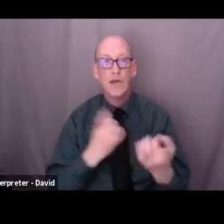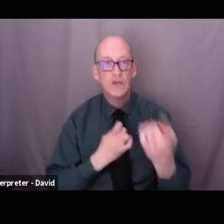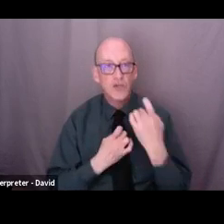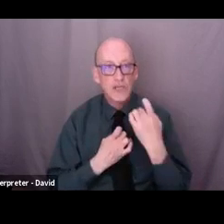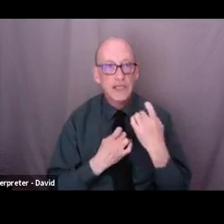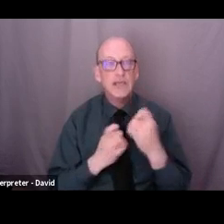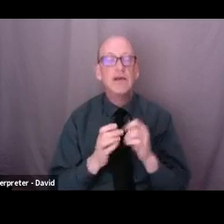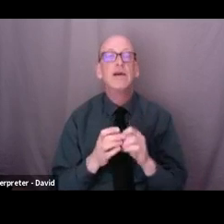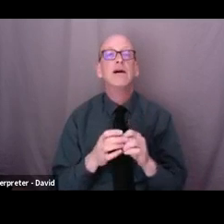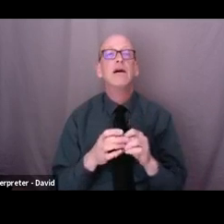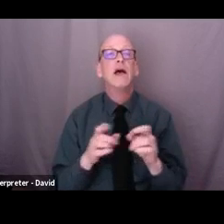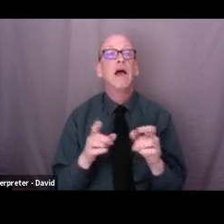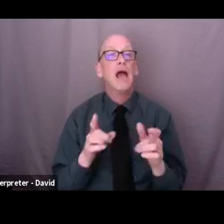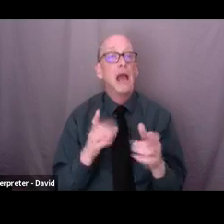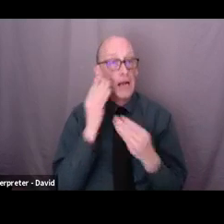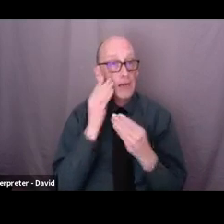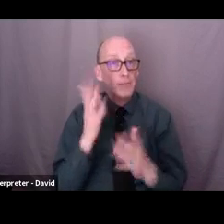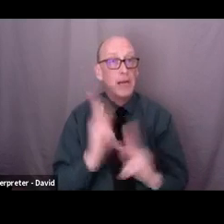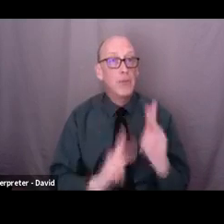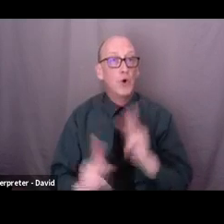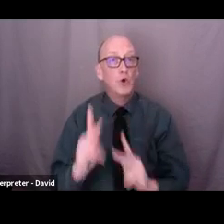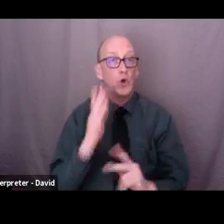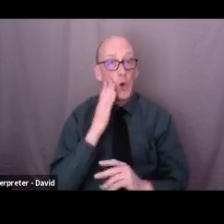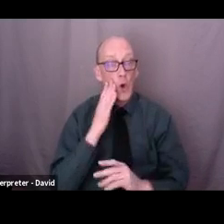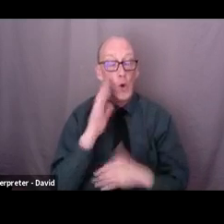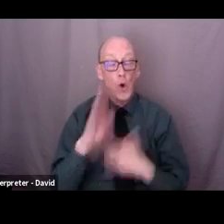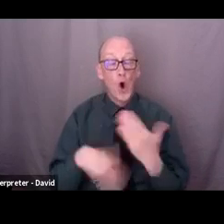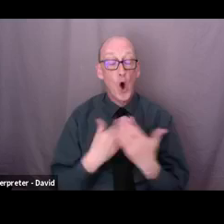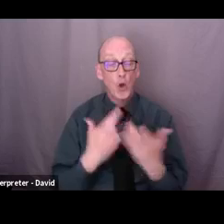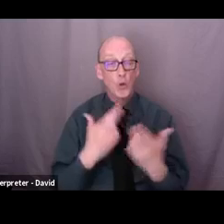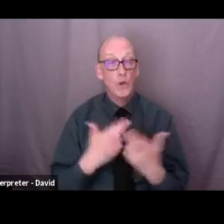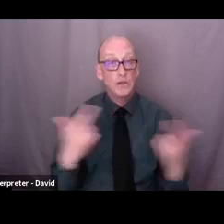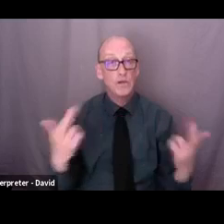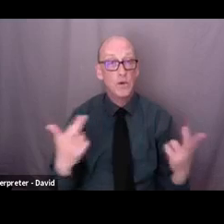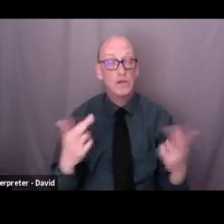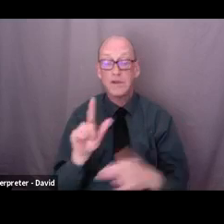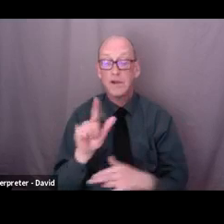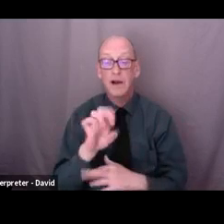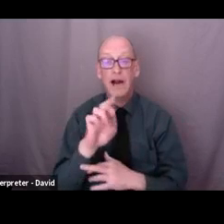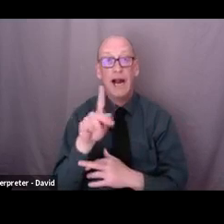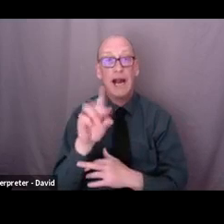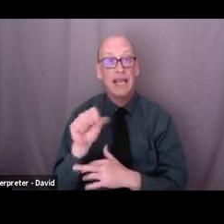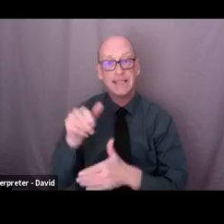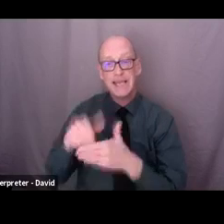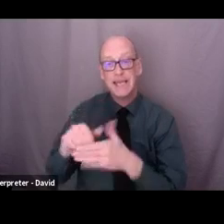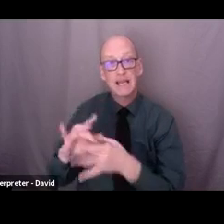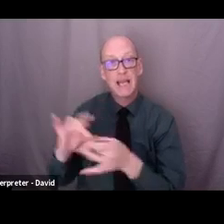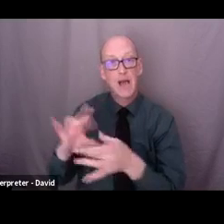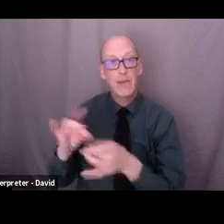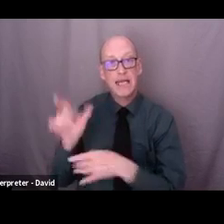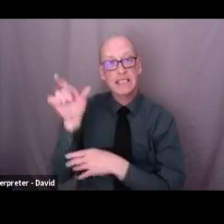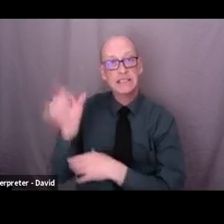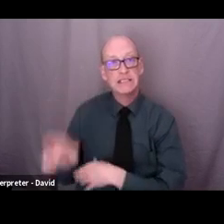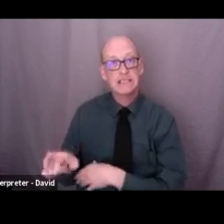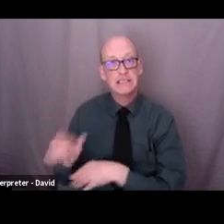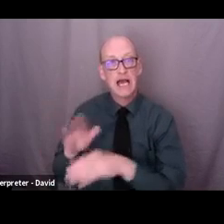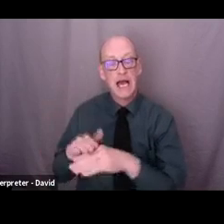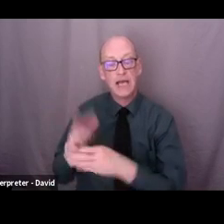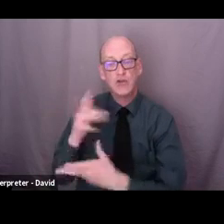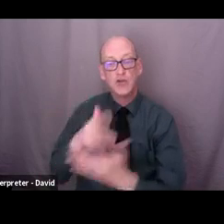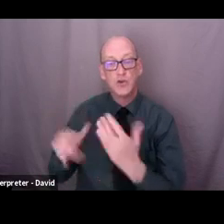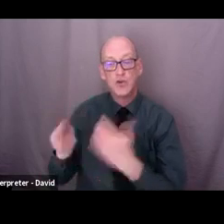well as letting people know that we will be putting all of those resources and links in the comment section on the social media